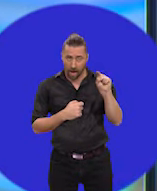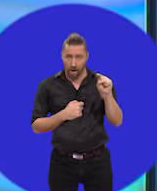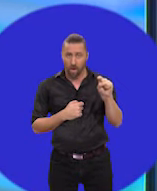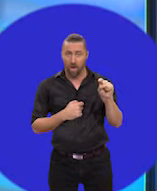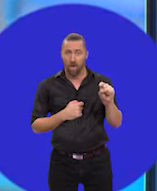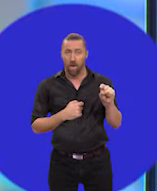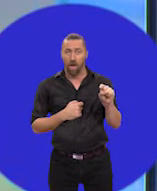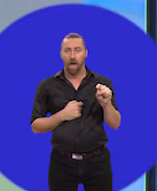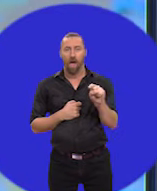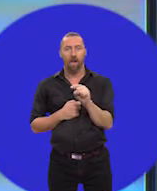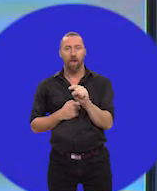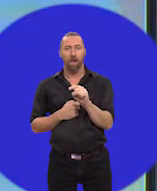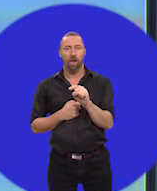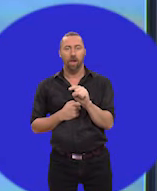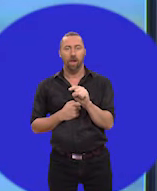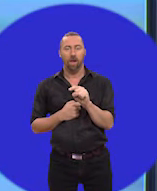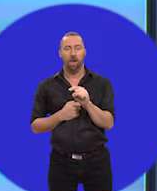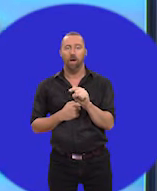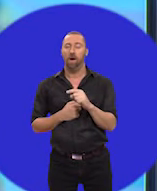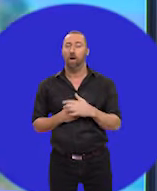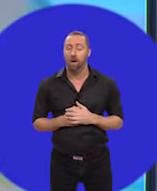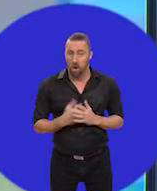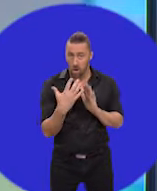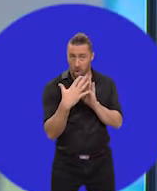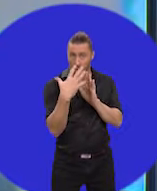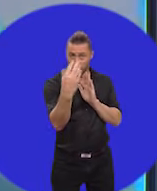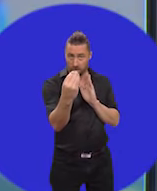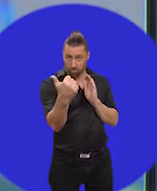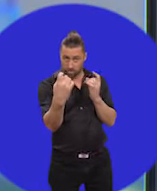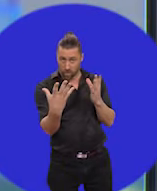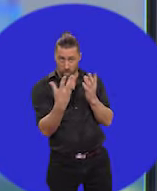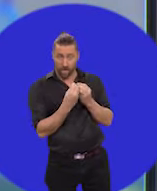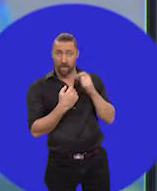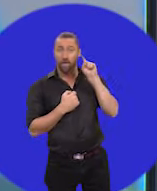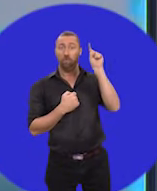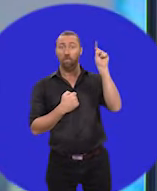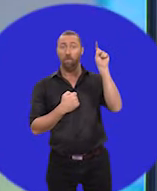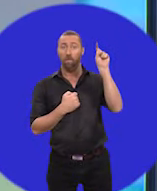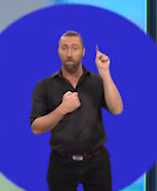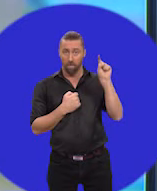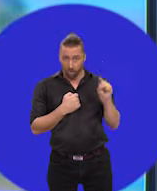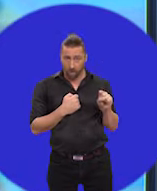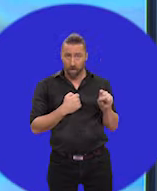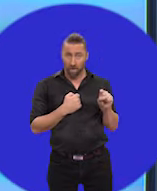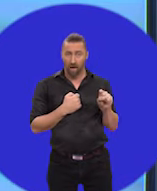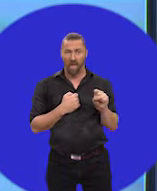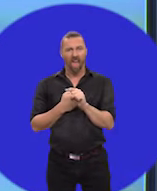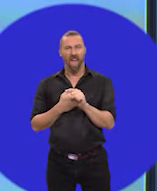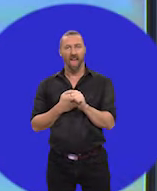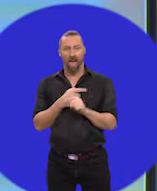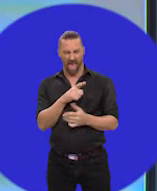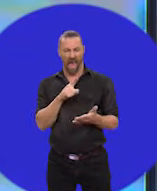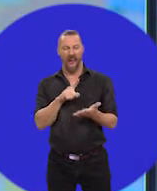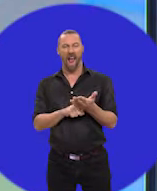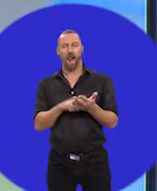We trace down to the bottom and across. Your turn to do it with me now. Top to